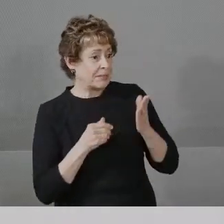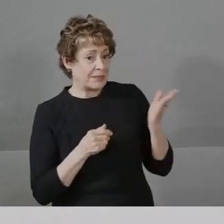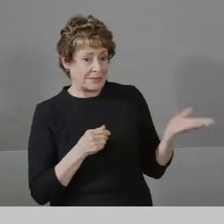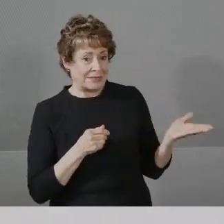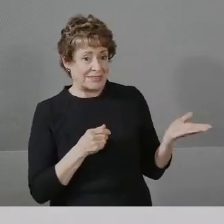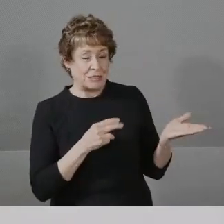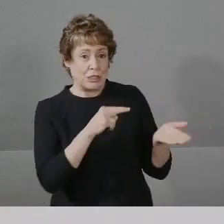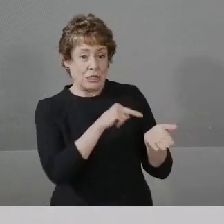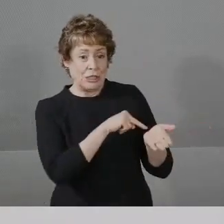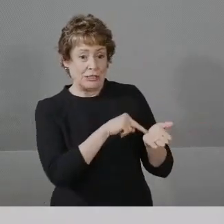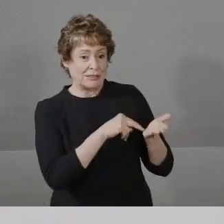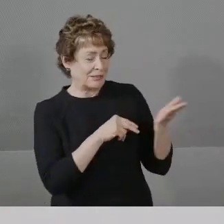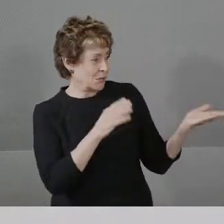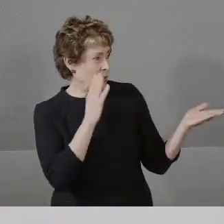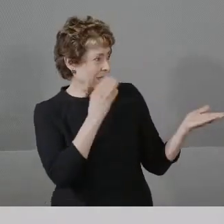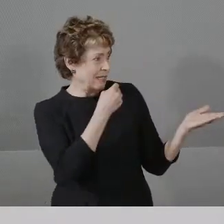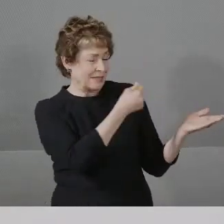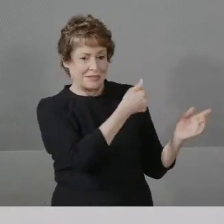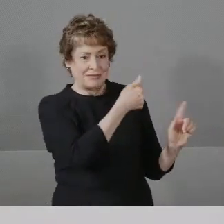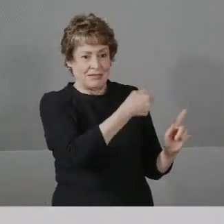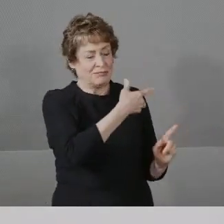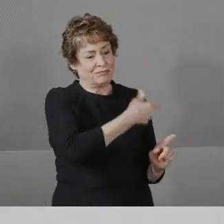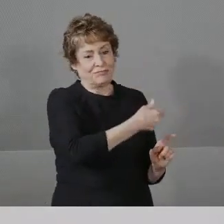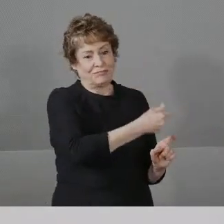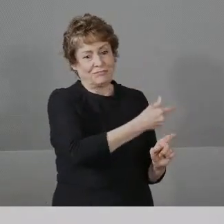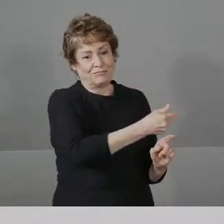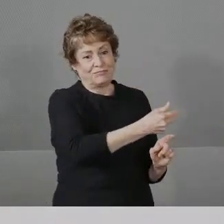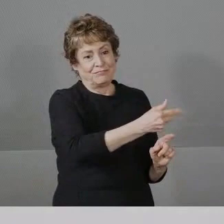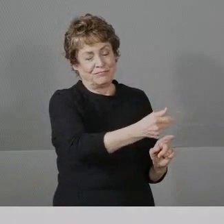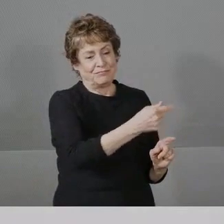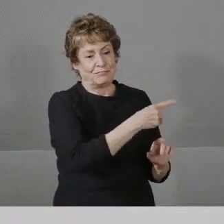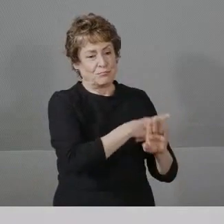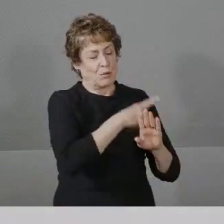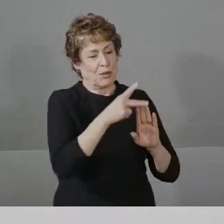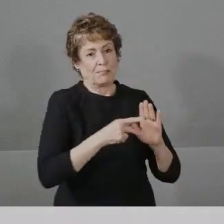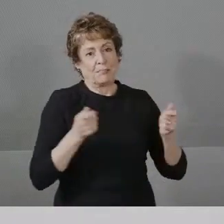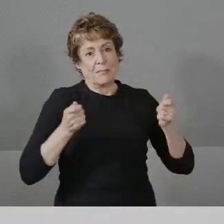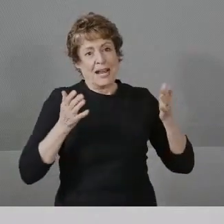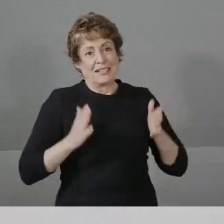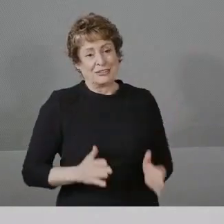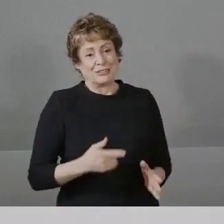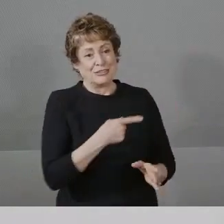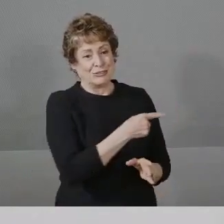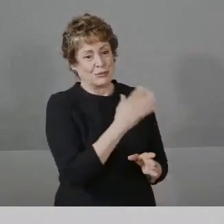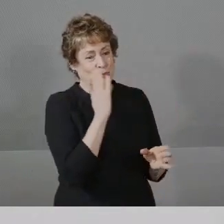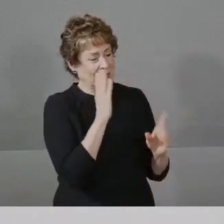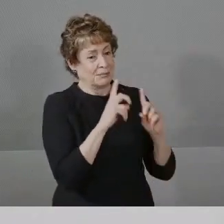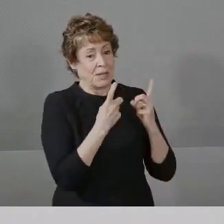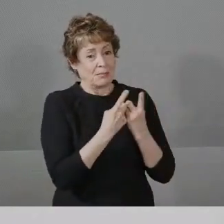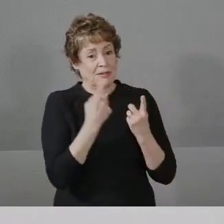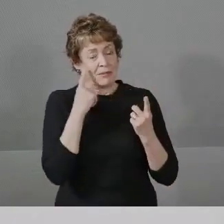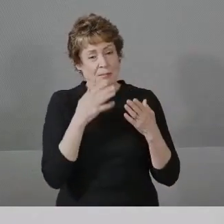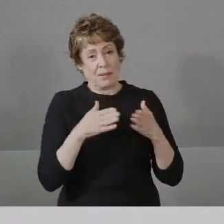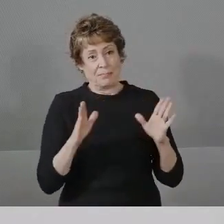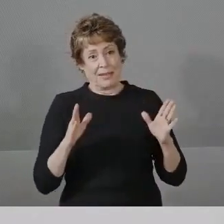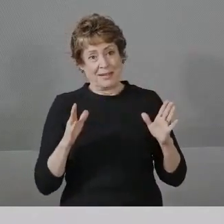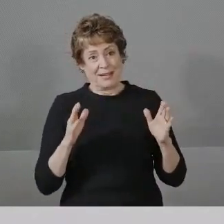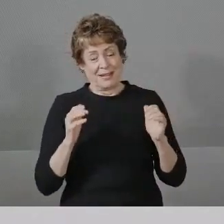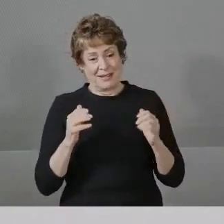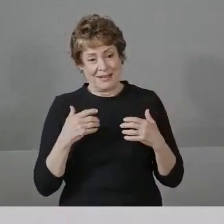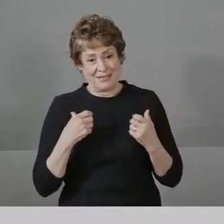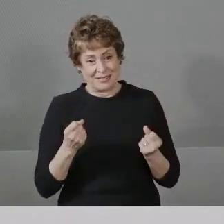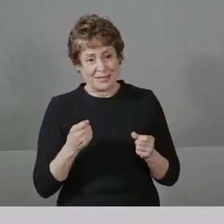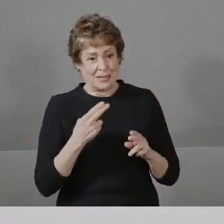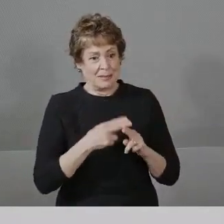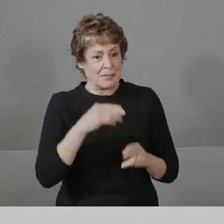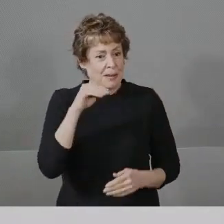Maricopa County Department of Public Health. Macrina will actually be providing or administering the vaccine, so thank you. The